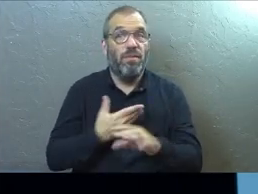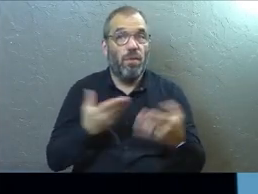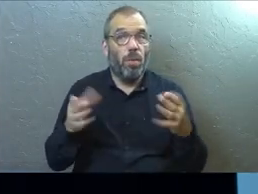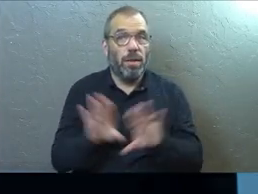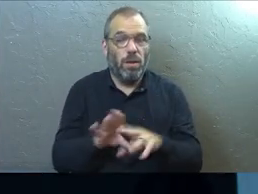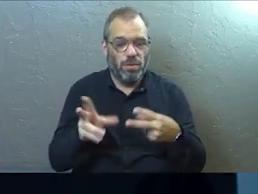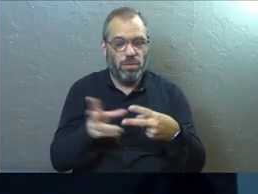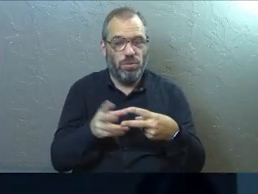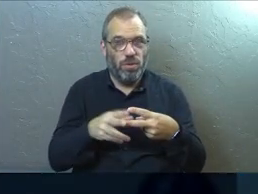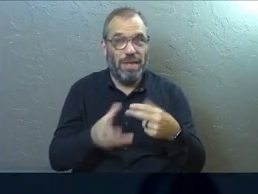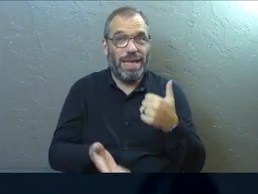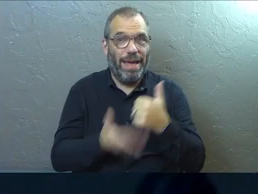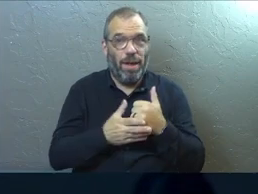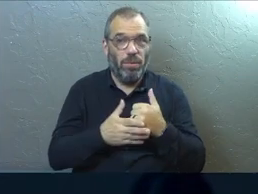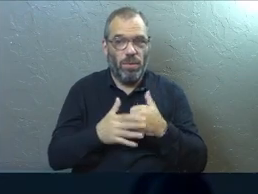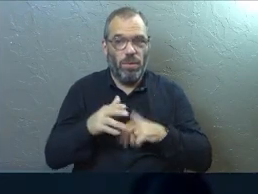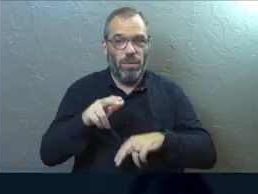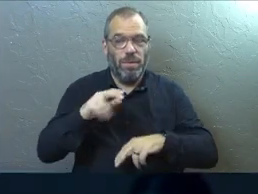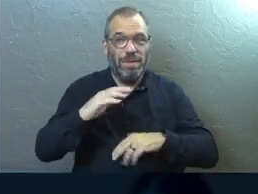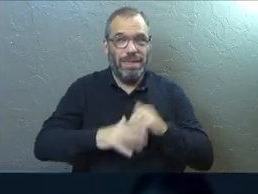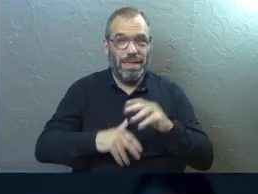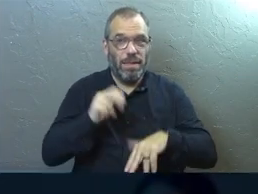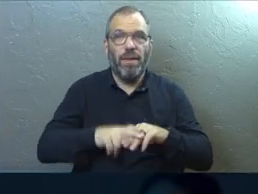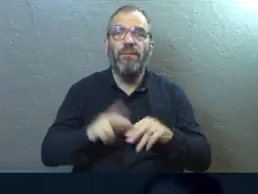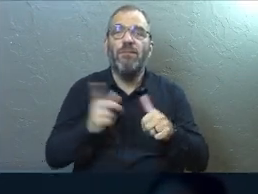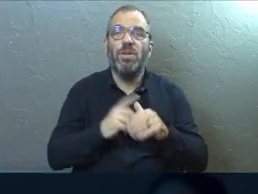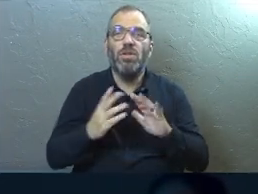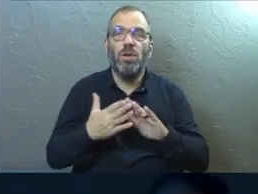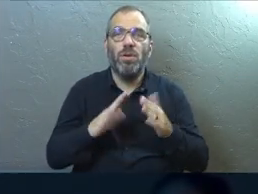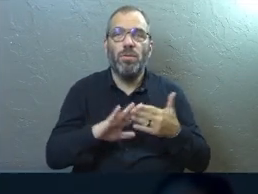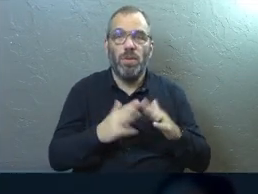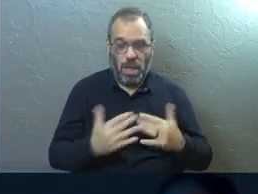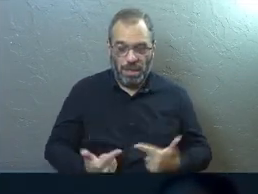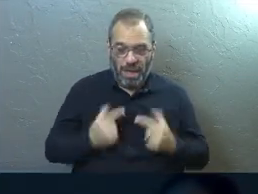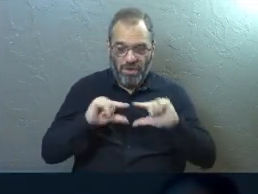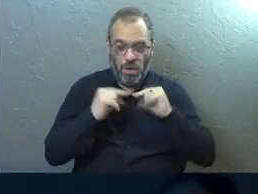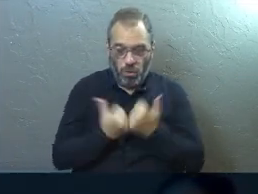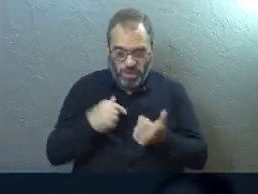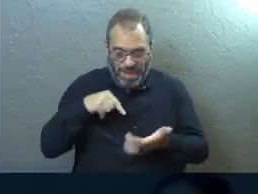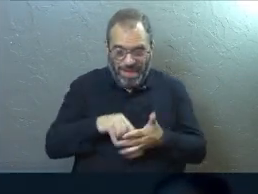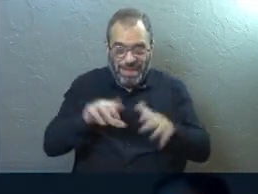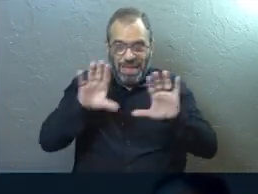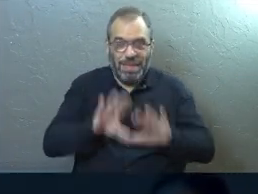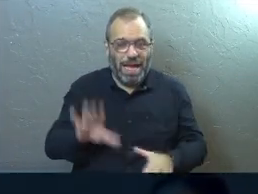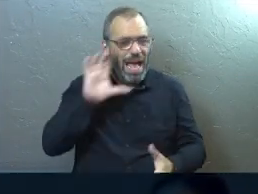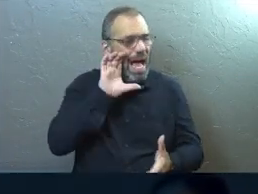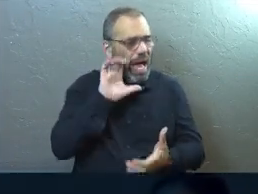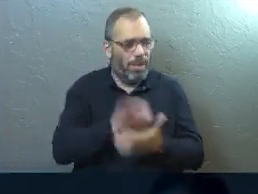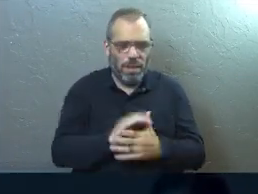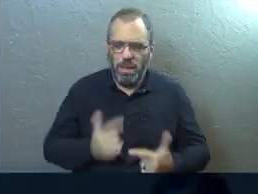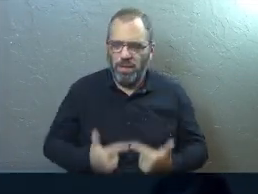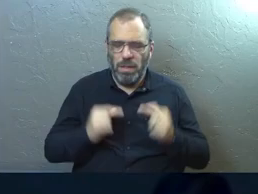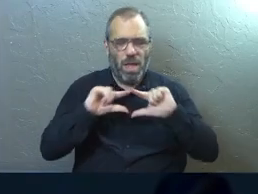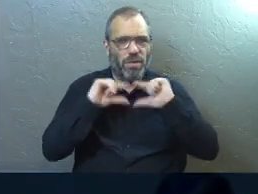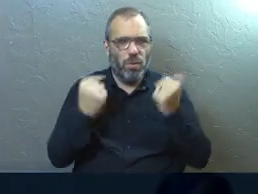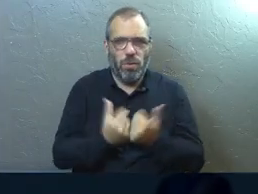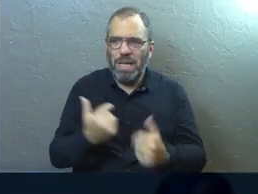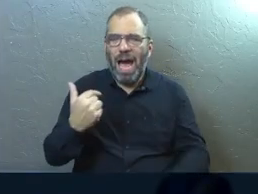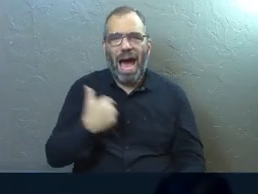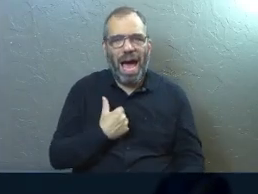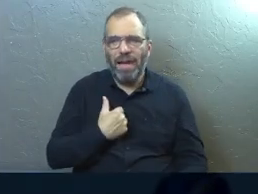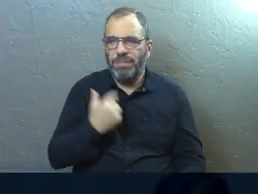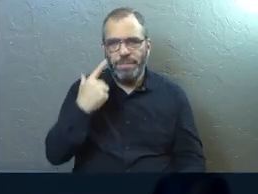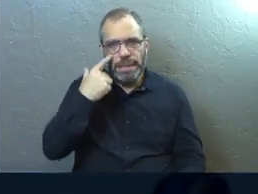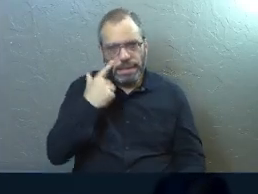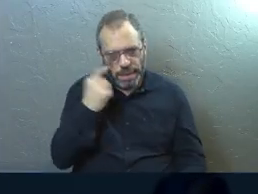help us put the legs on the couch. Number one is community. We're doing life group launch this Sunday. I believe in life groups so much because I've